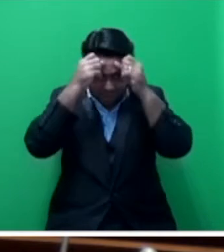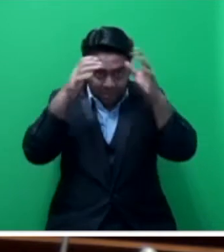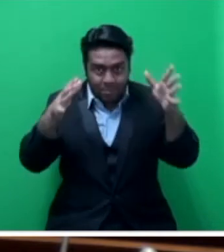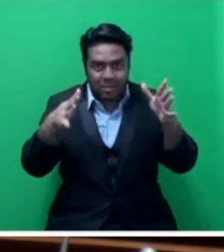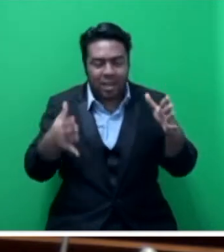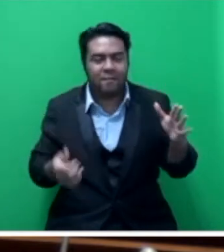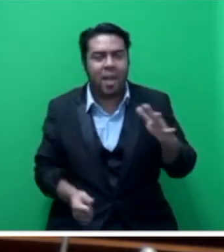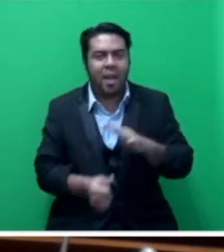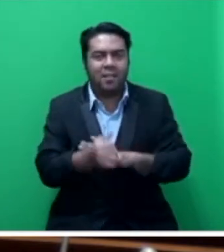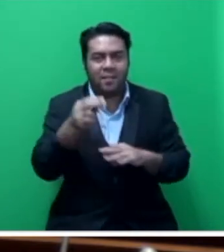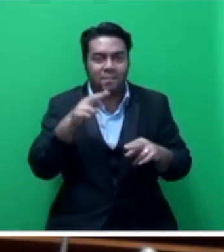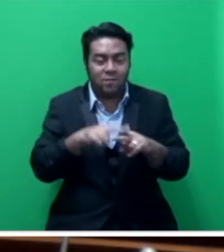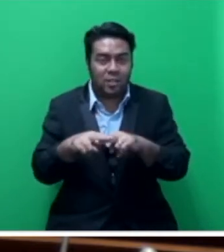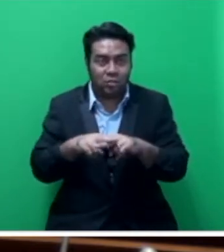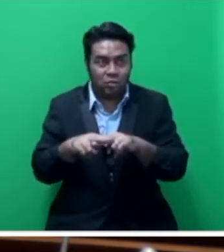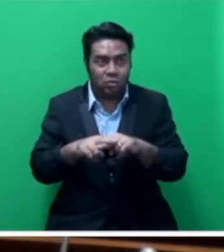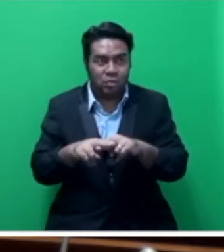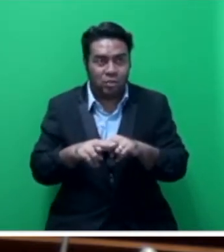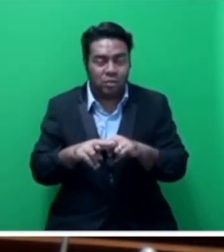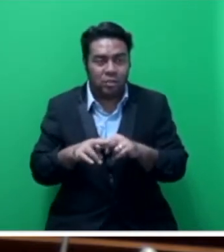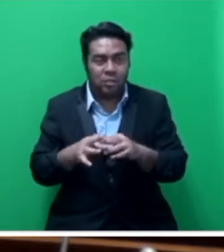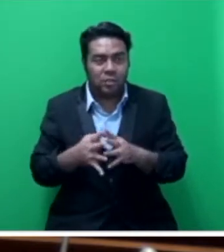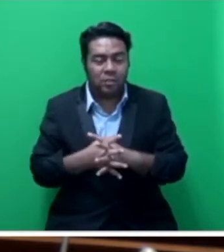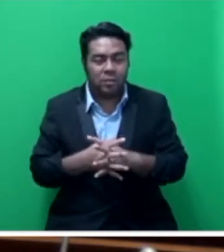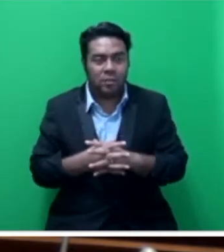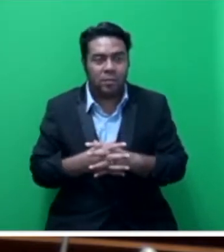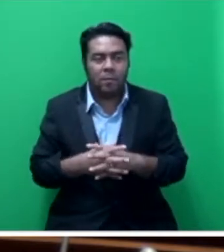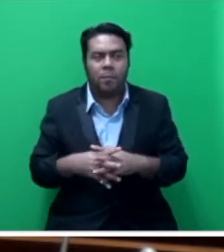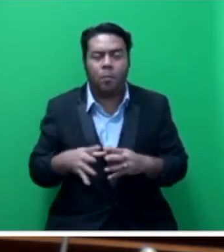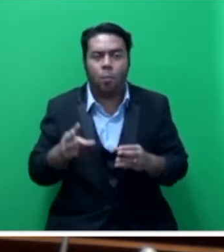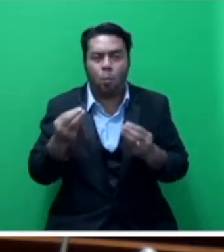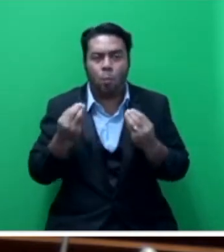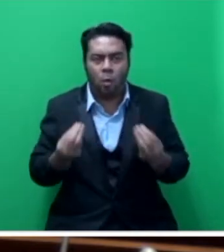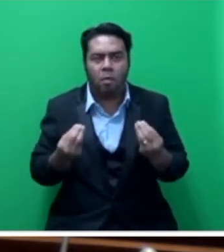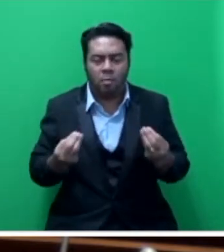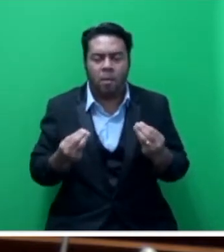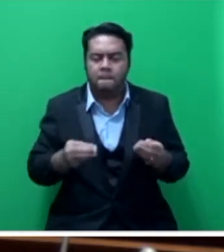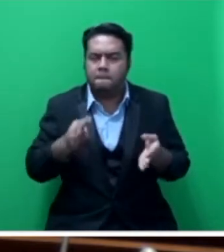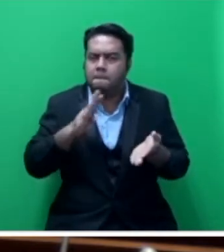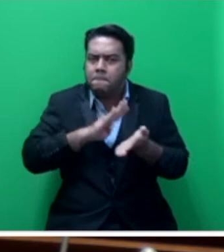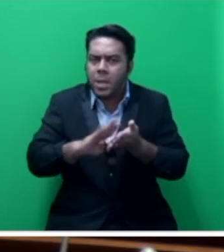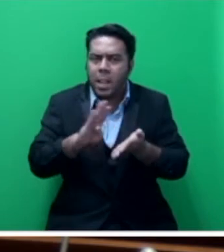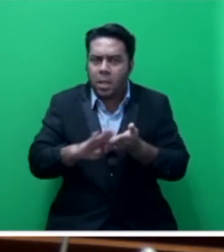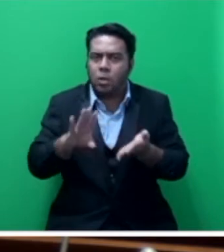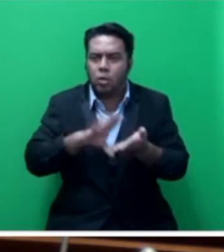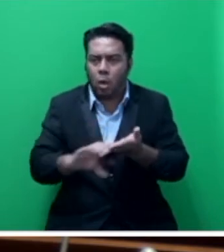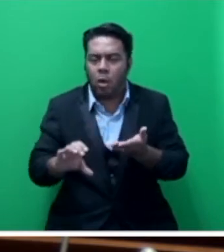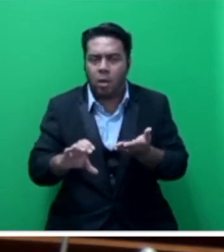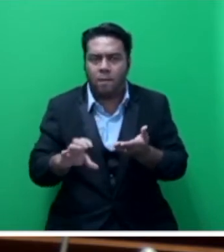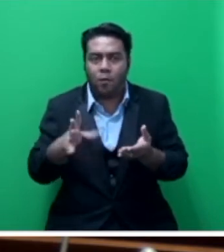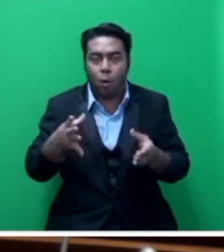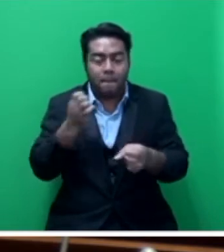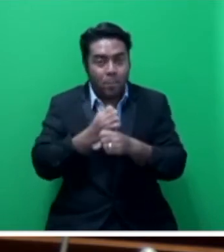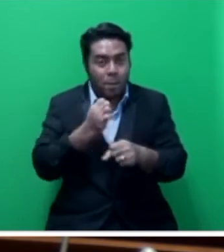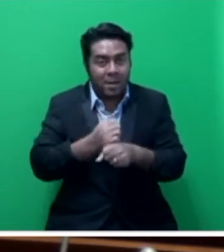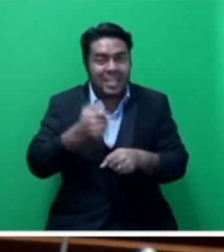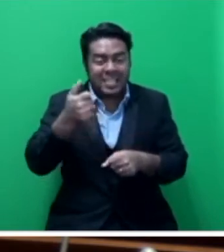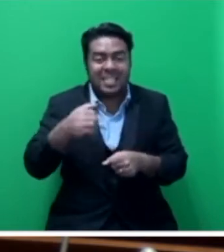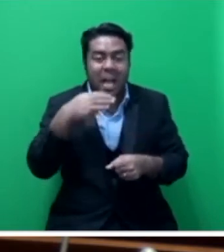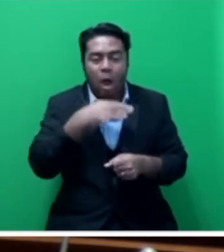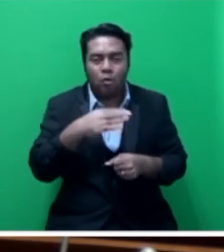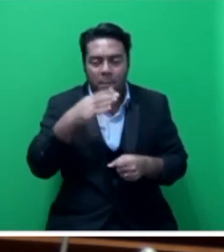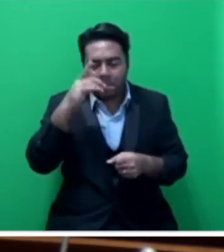support major capital projects worth over $1 billion, creating employment for more than 600